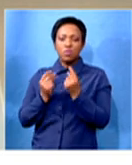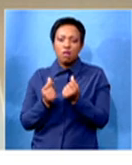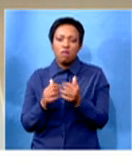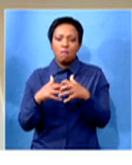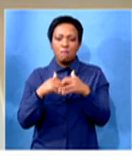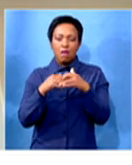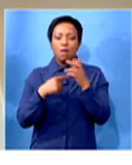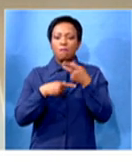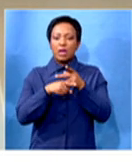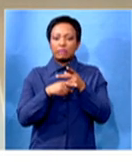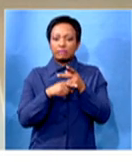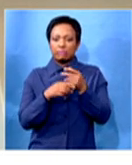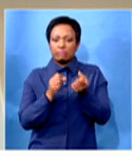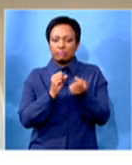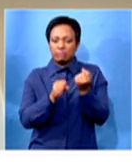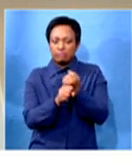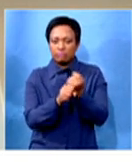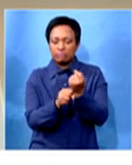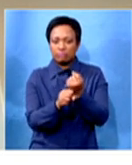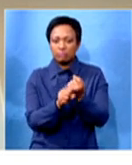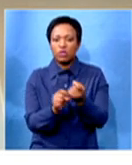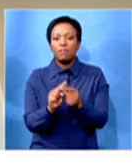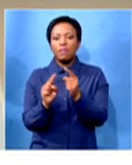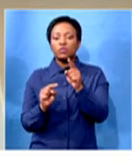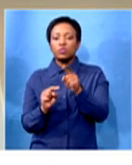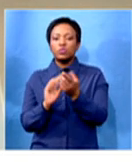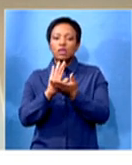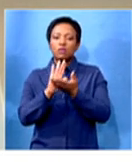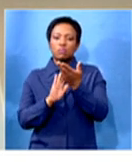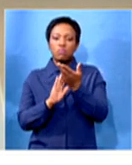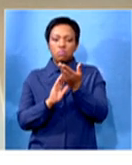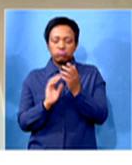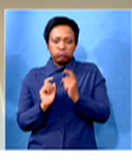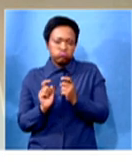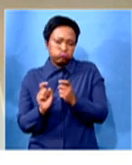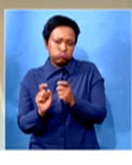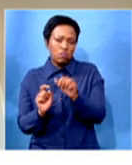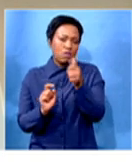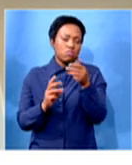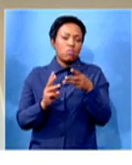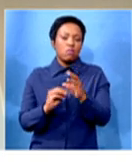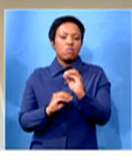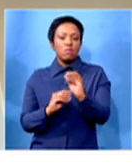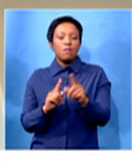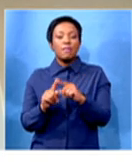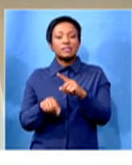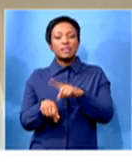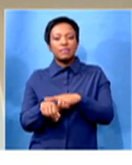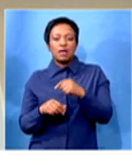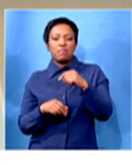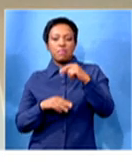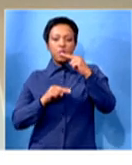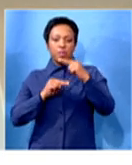So there are other ways, as I say, that we can increase the race and reduce the time. Yeah. But